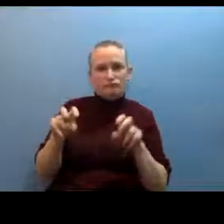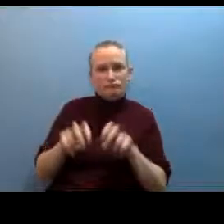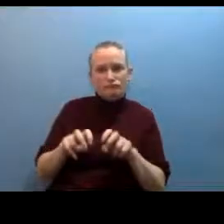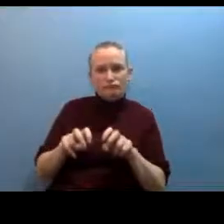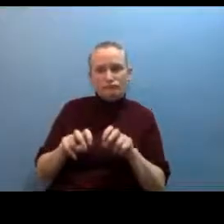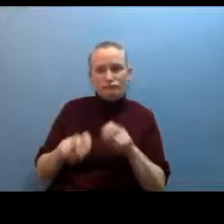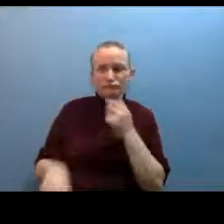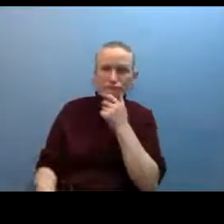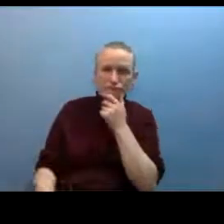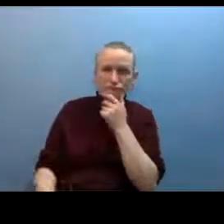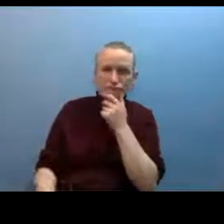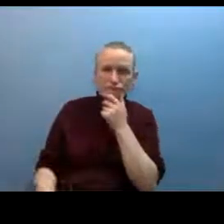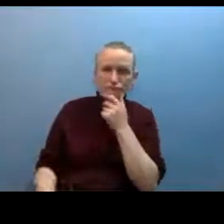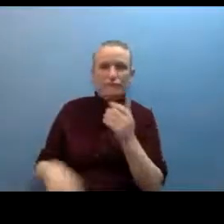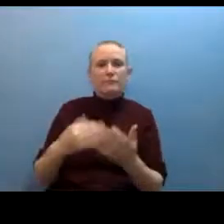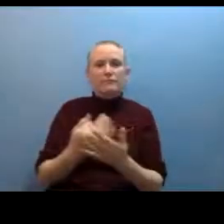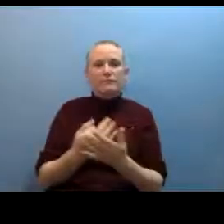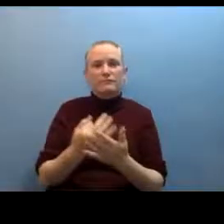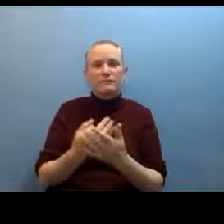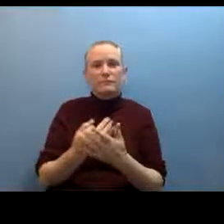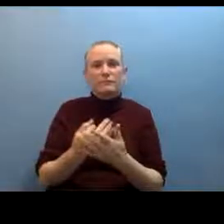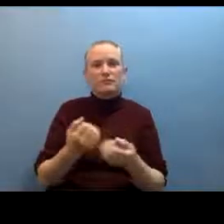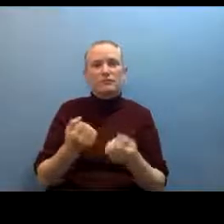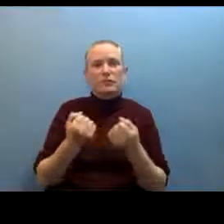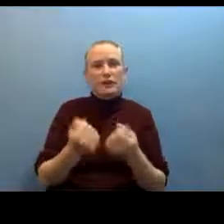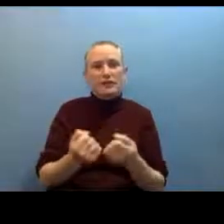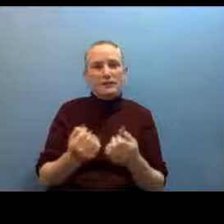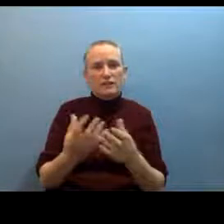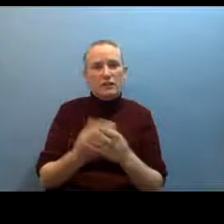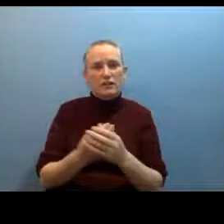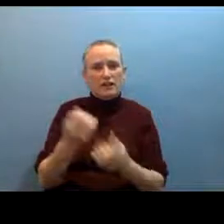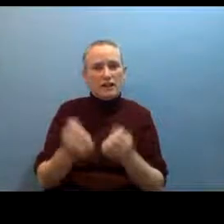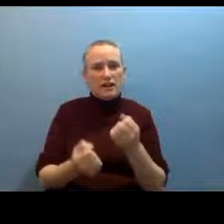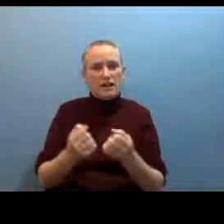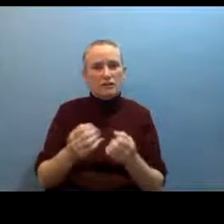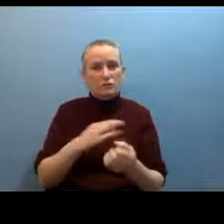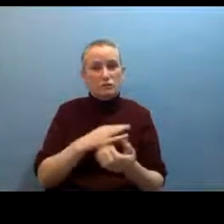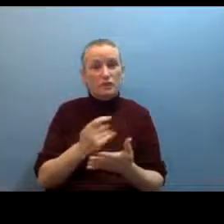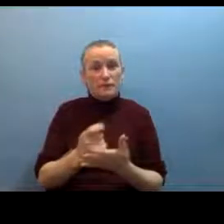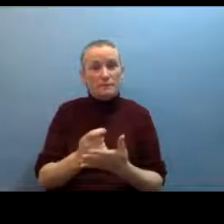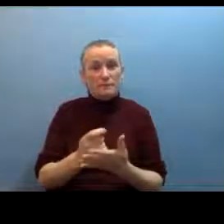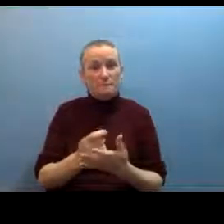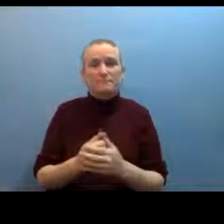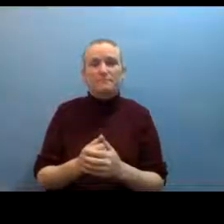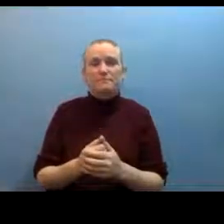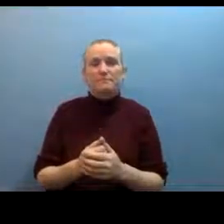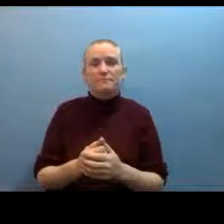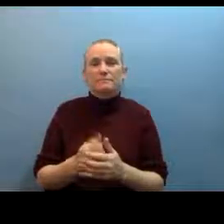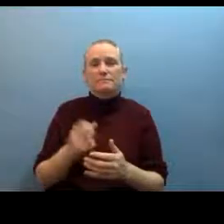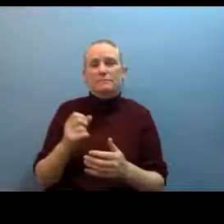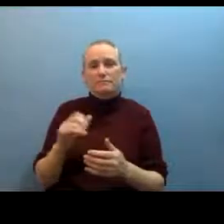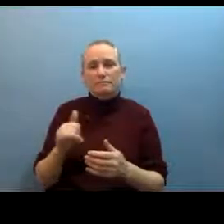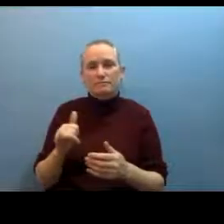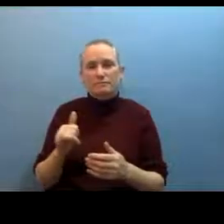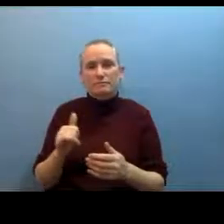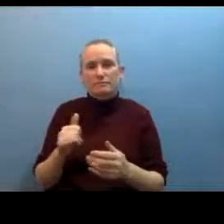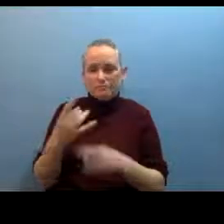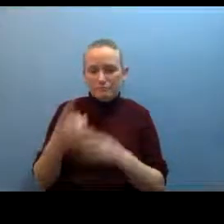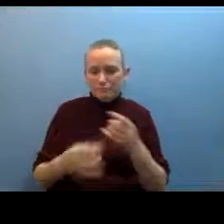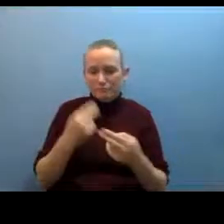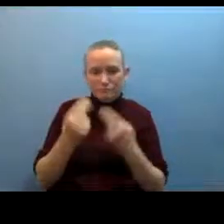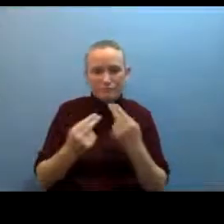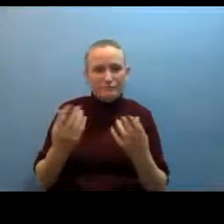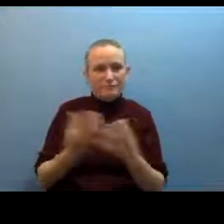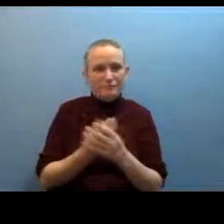person. Often driving together in the car can be a good time to do that. Or maybe you're making a meal together and you're